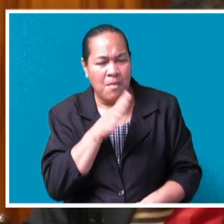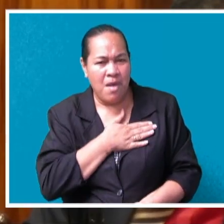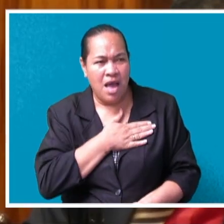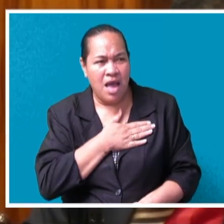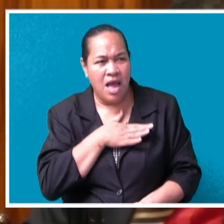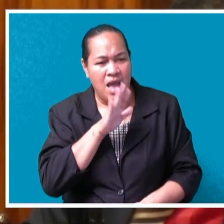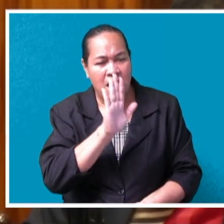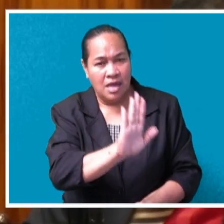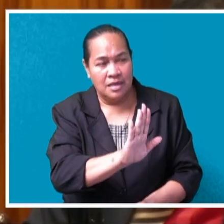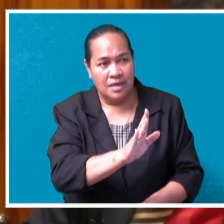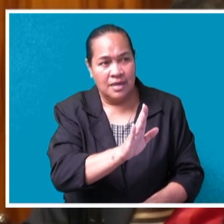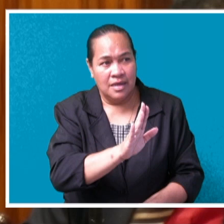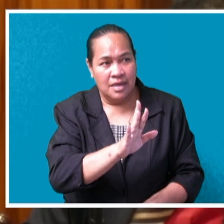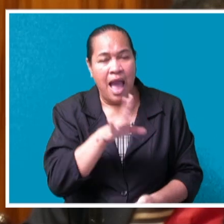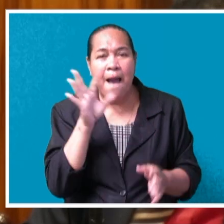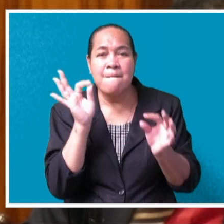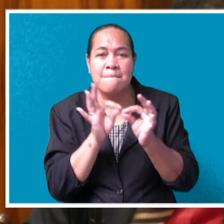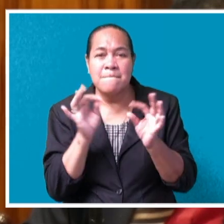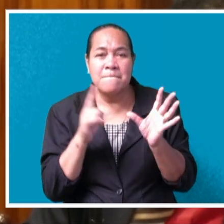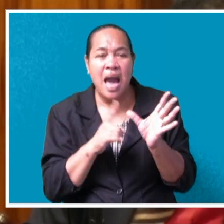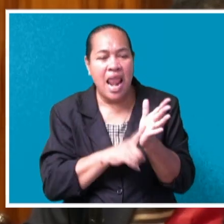the Honorable Praveen Bala.